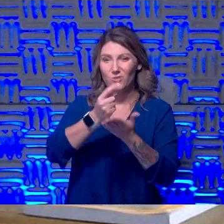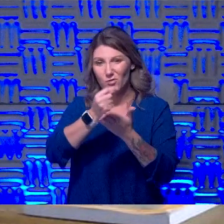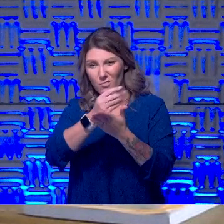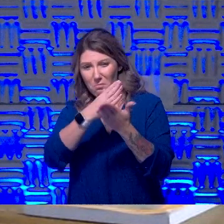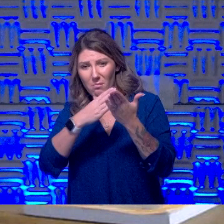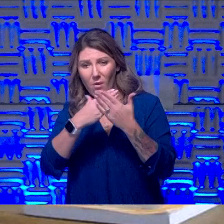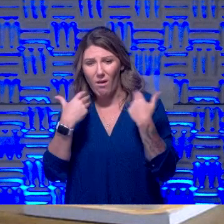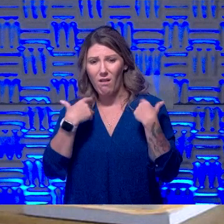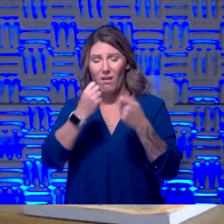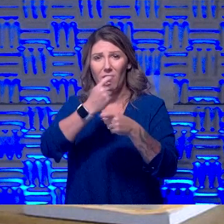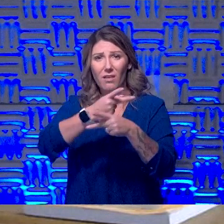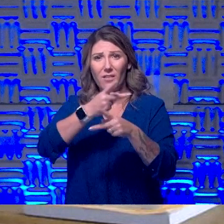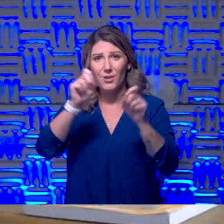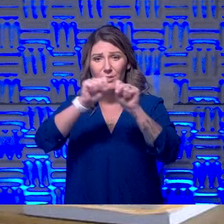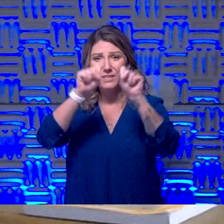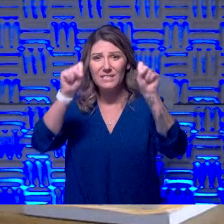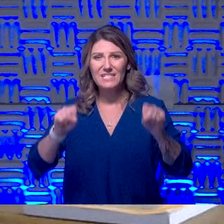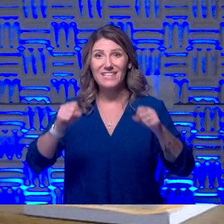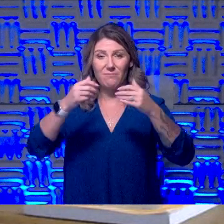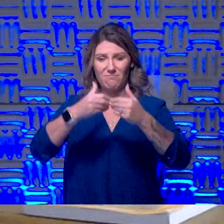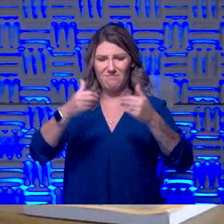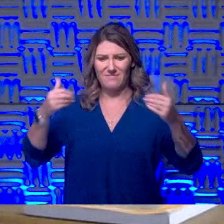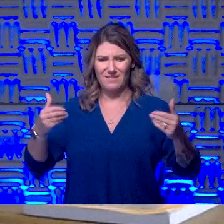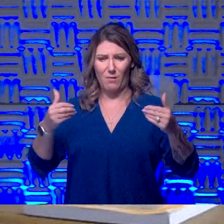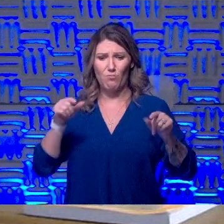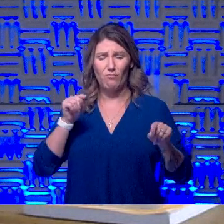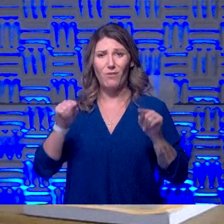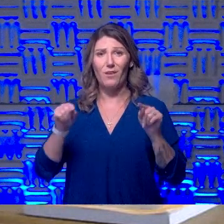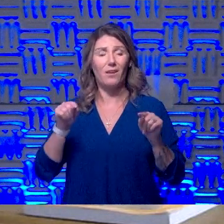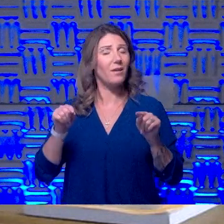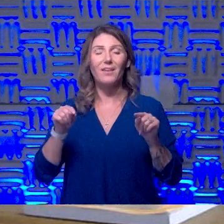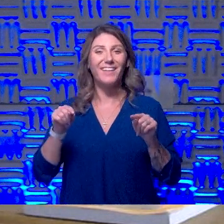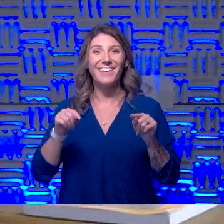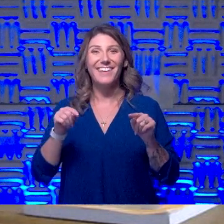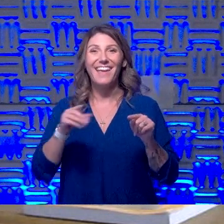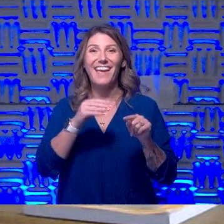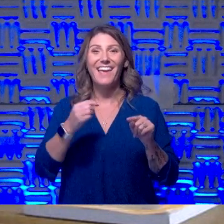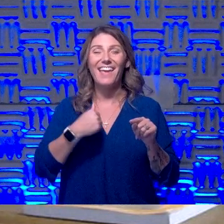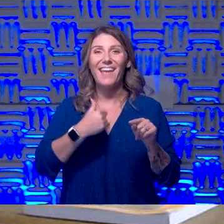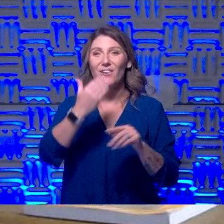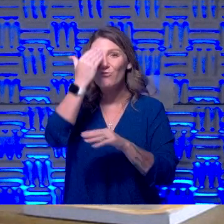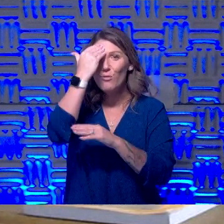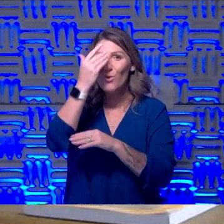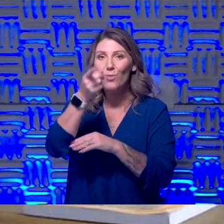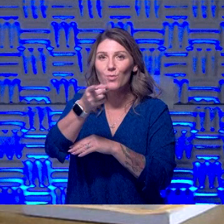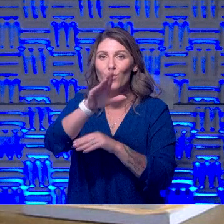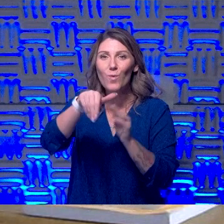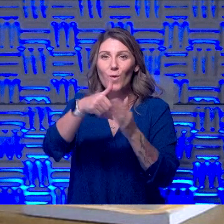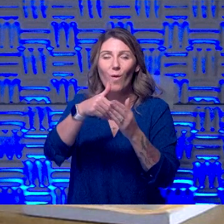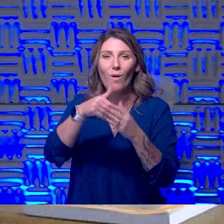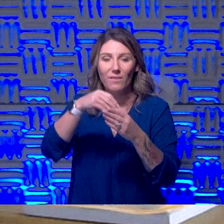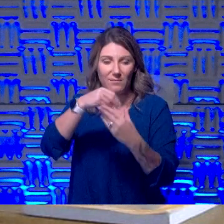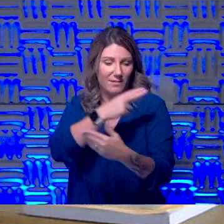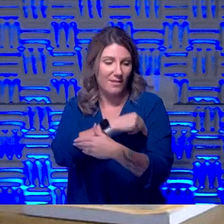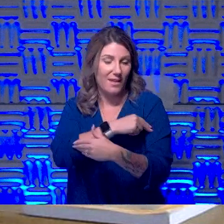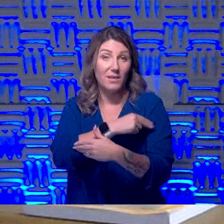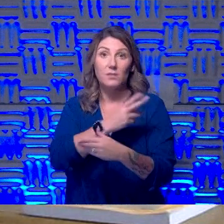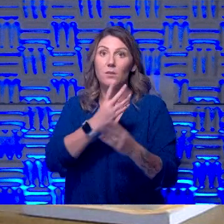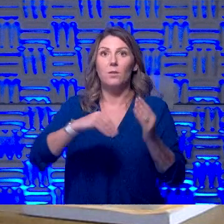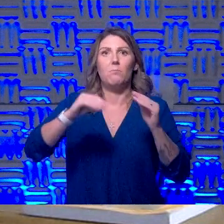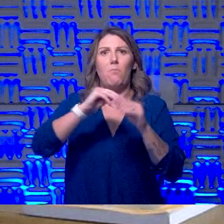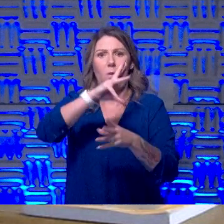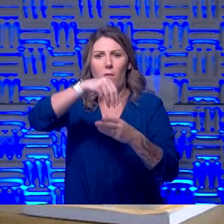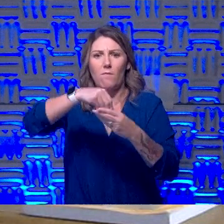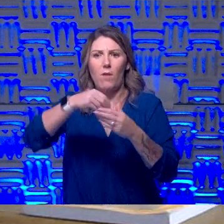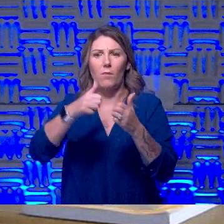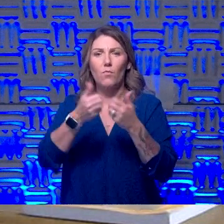system as these separate and distinct. And I know that you all at the hospital have become much more involved